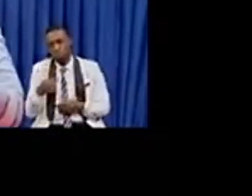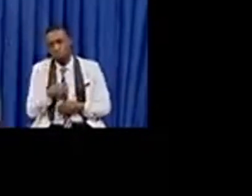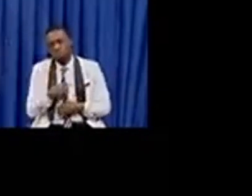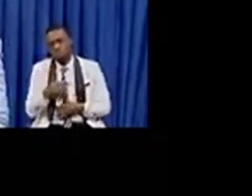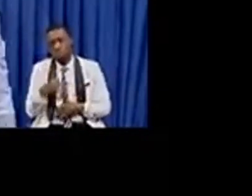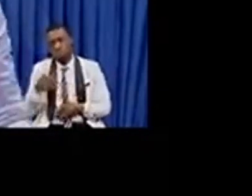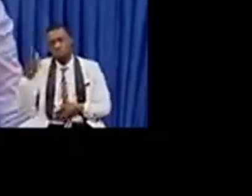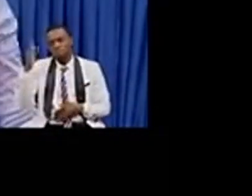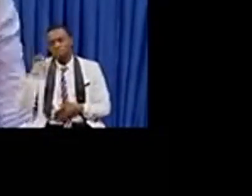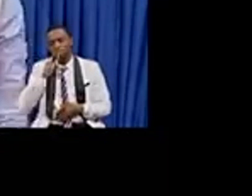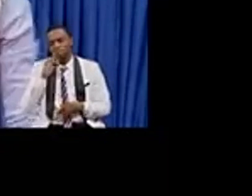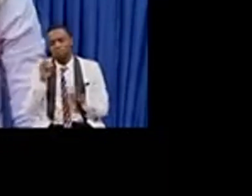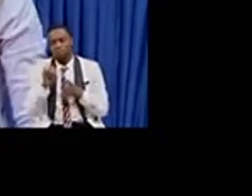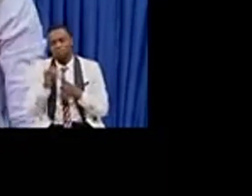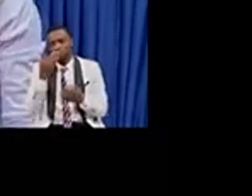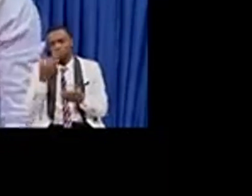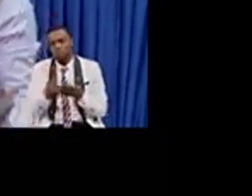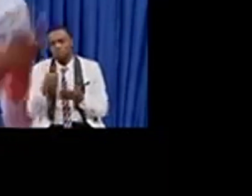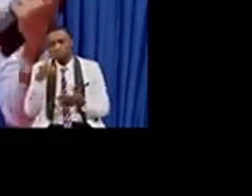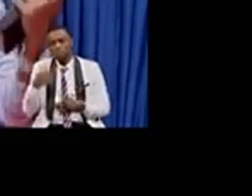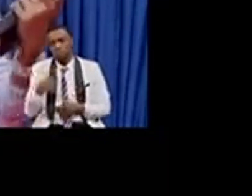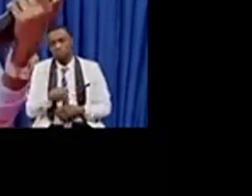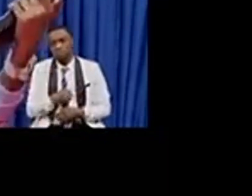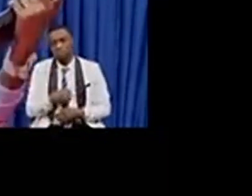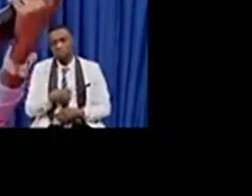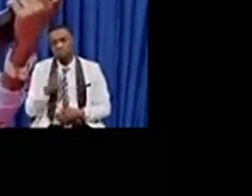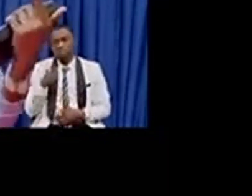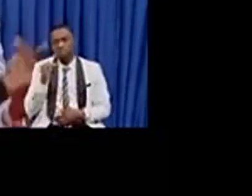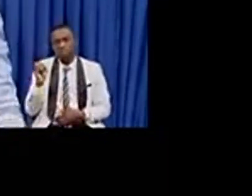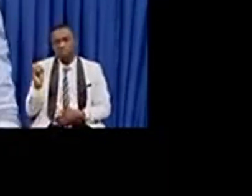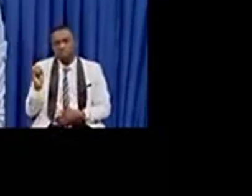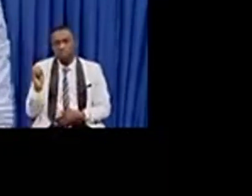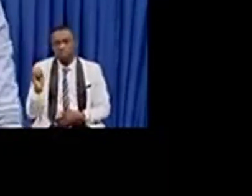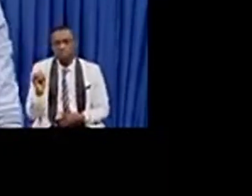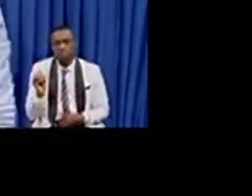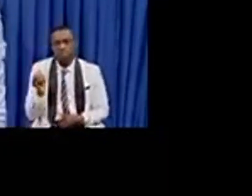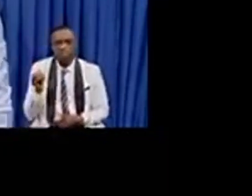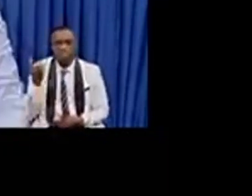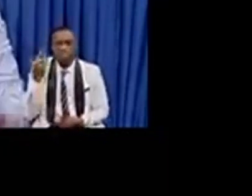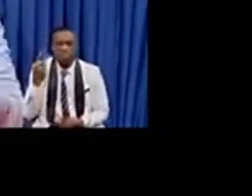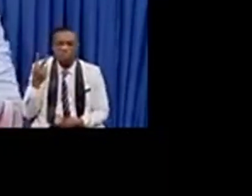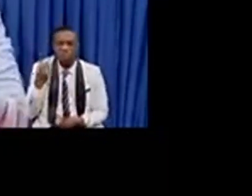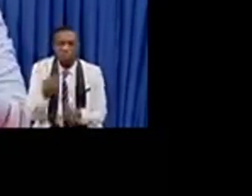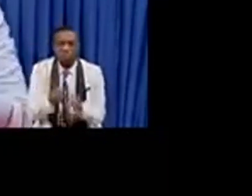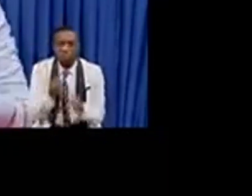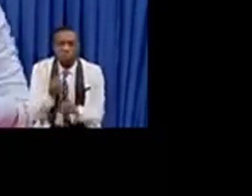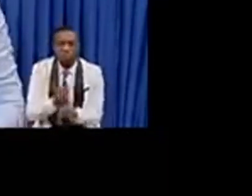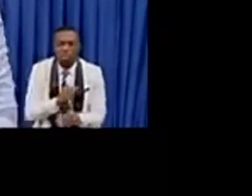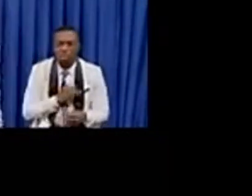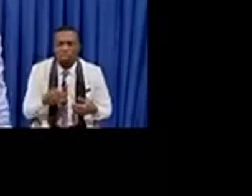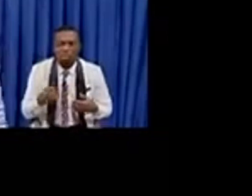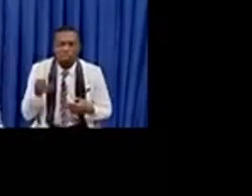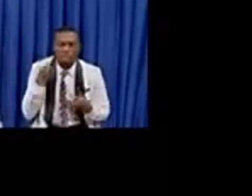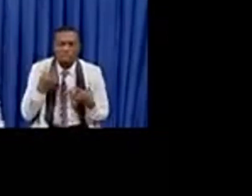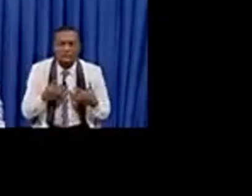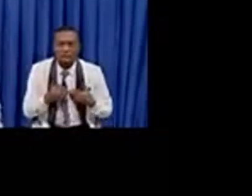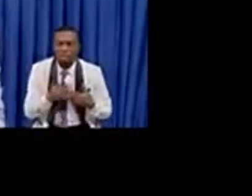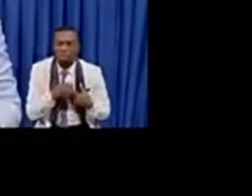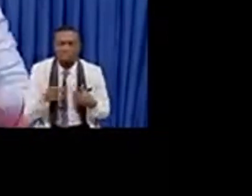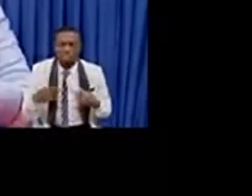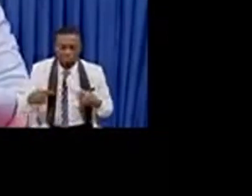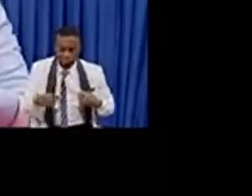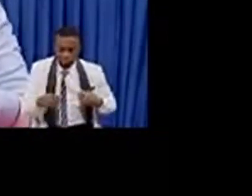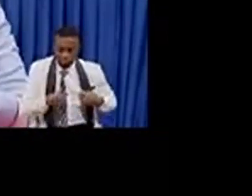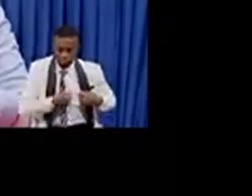is too good for me. So it was last 3 years, I was having chest pain. It was